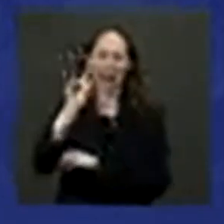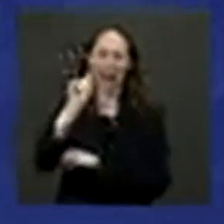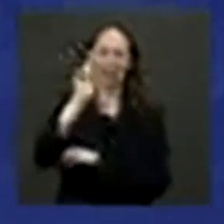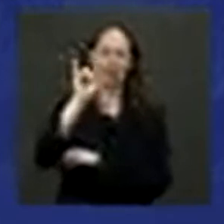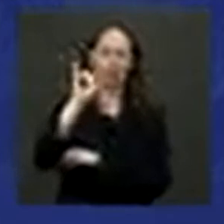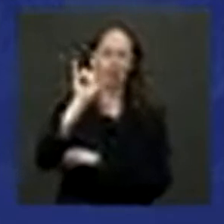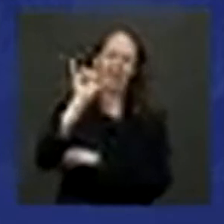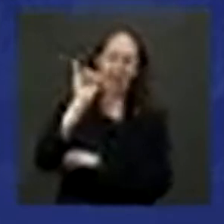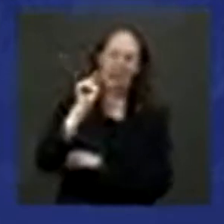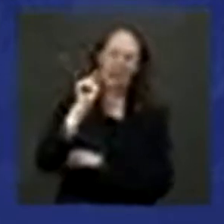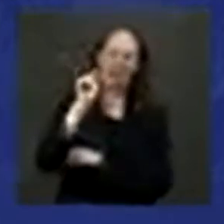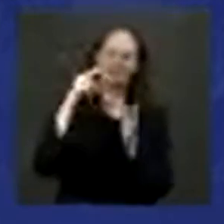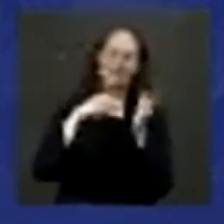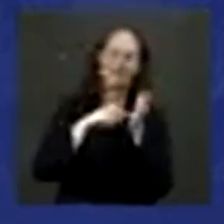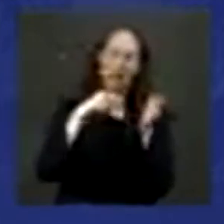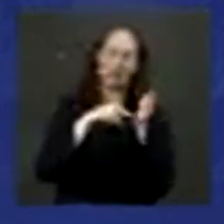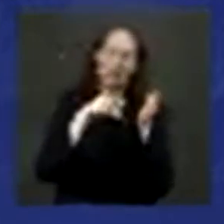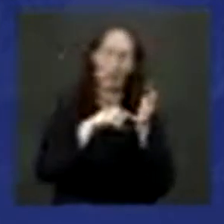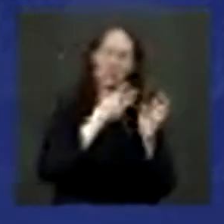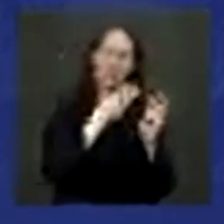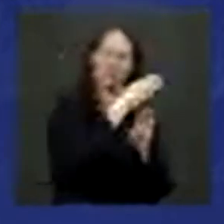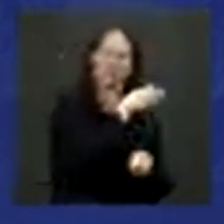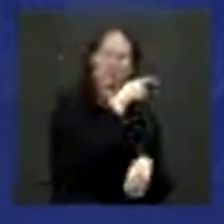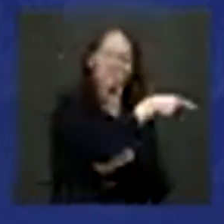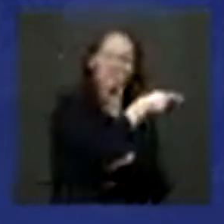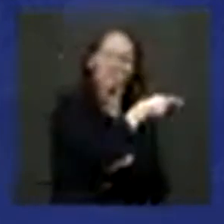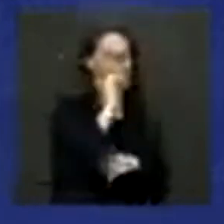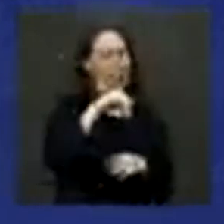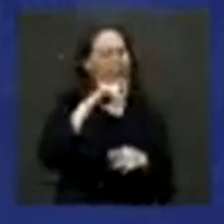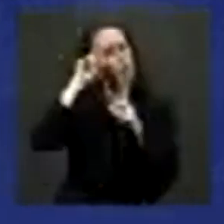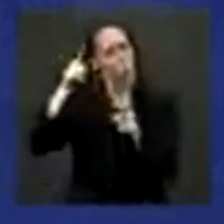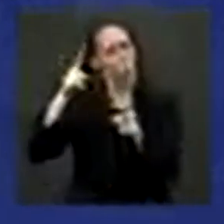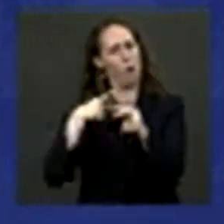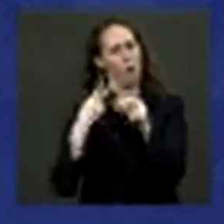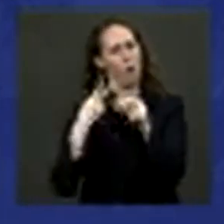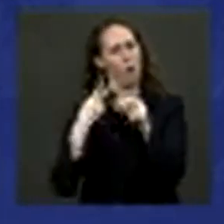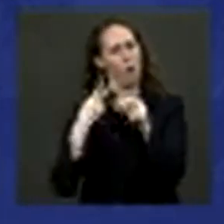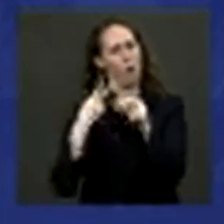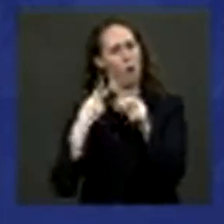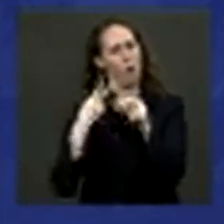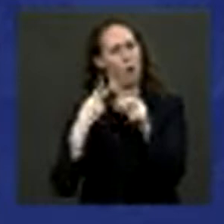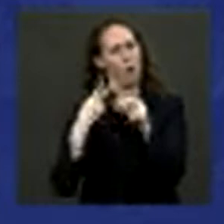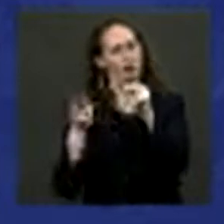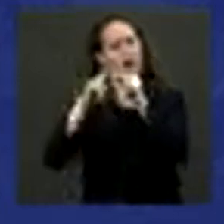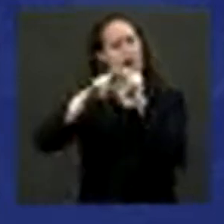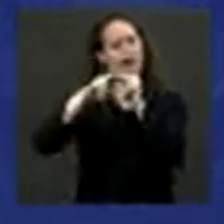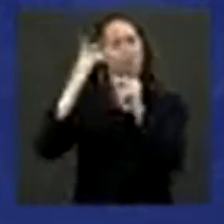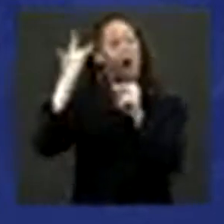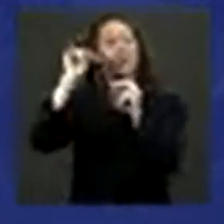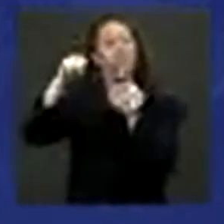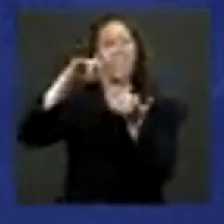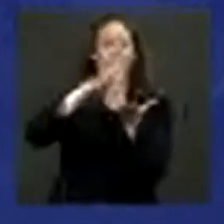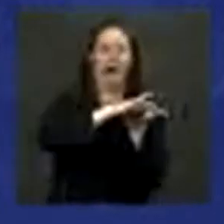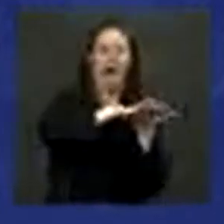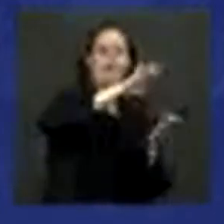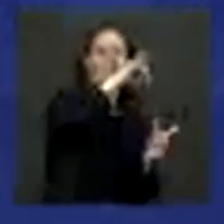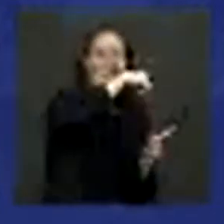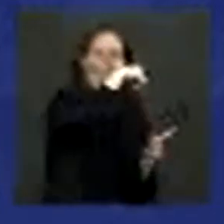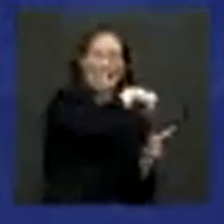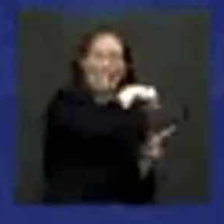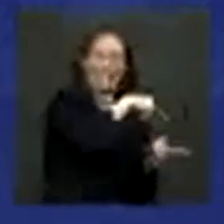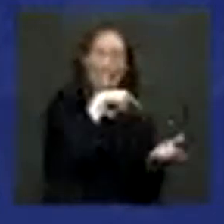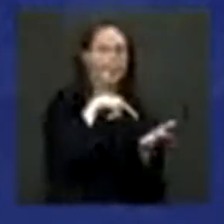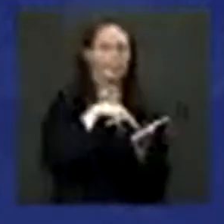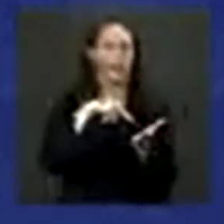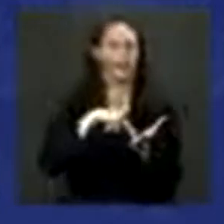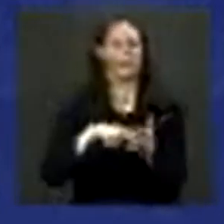administration. That's what we'd be paying off. They won't raise it even though defaulting on the debt would lead